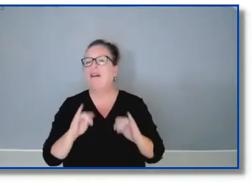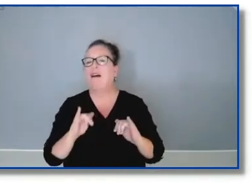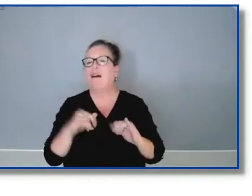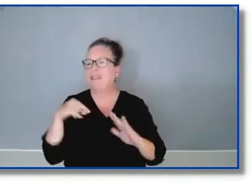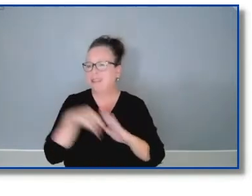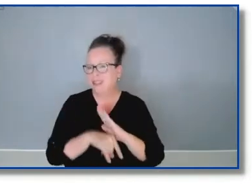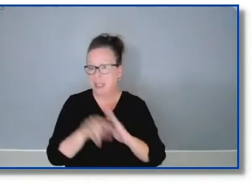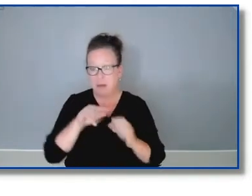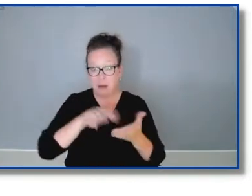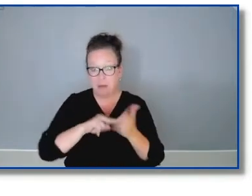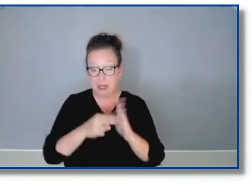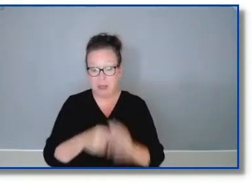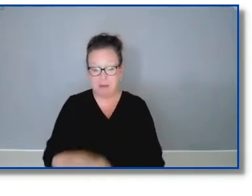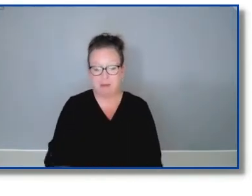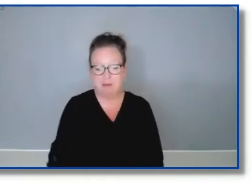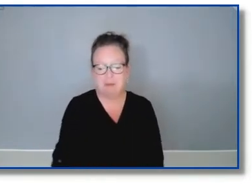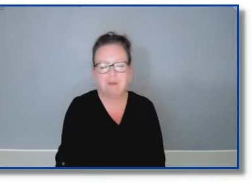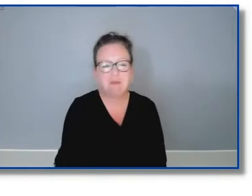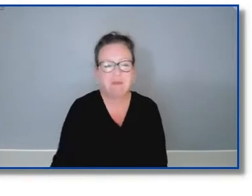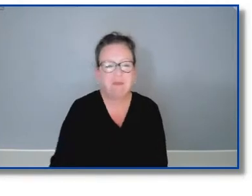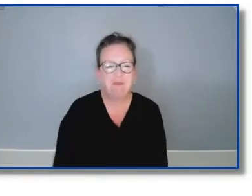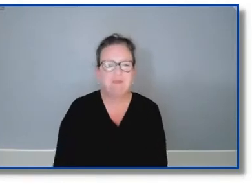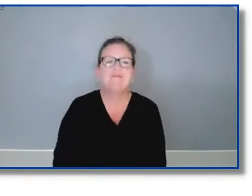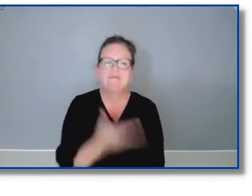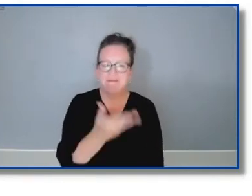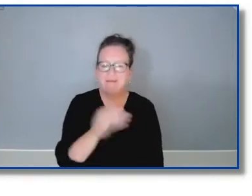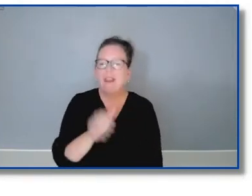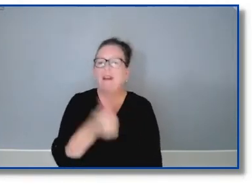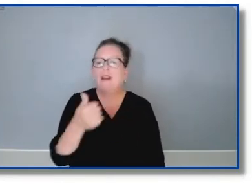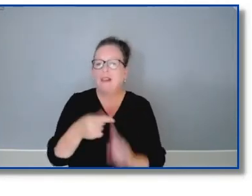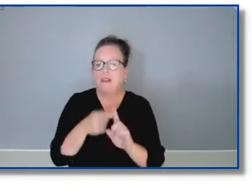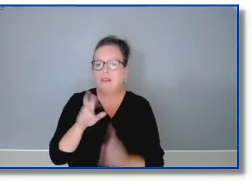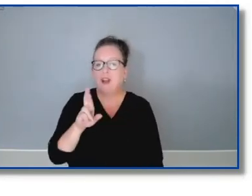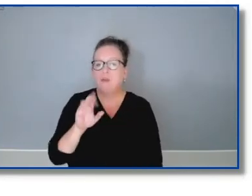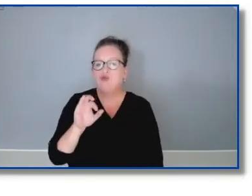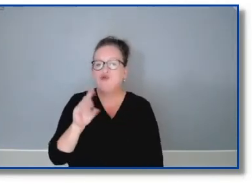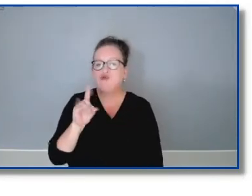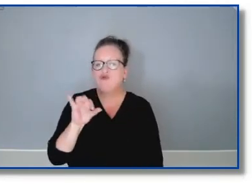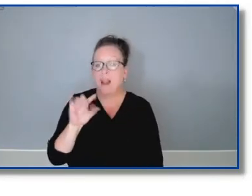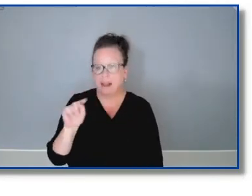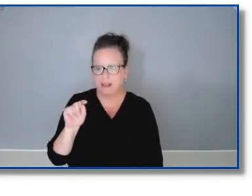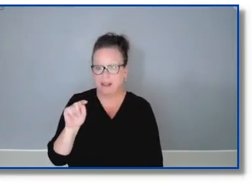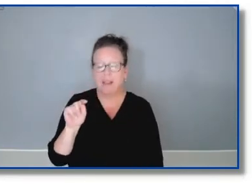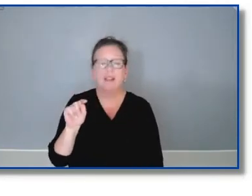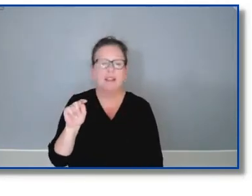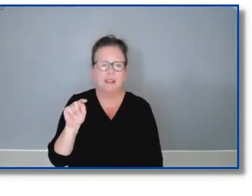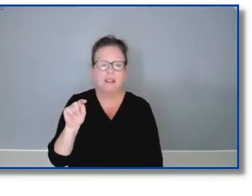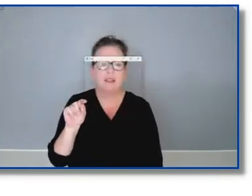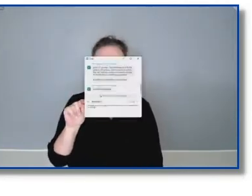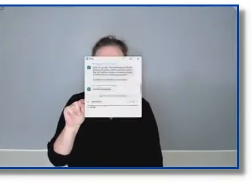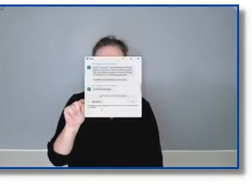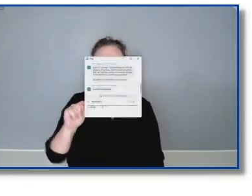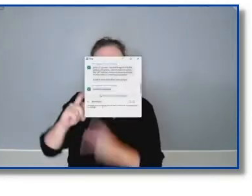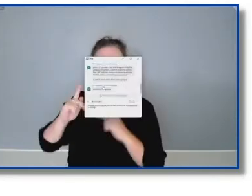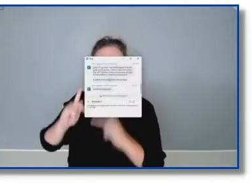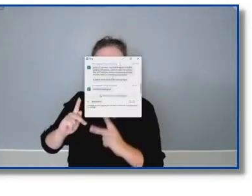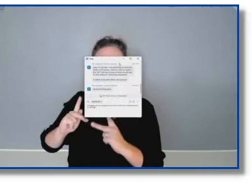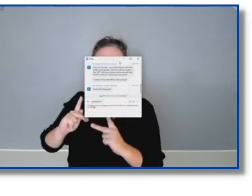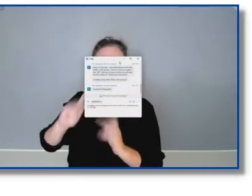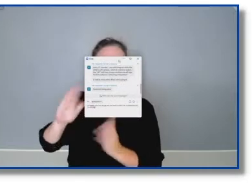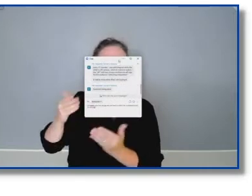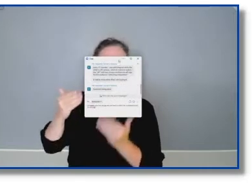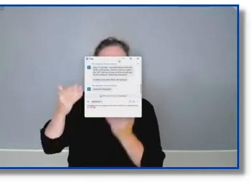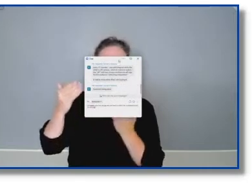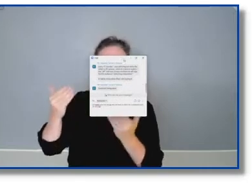And this is another experiment on Reddit, when one of the users proposed to collectively take care